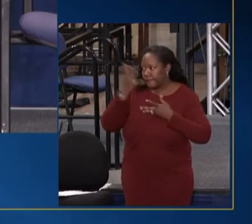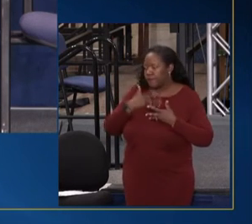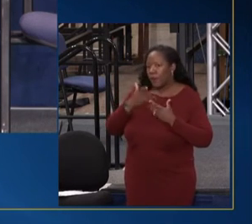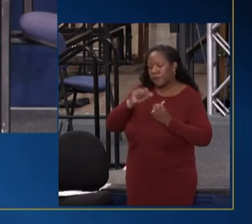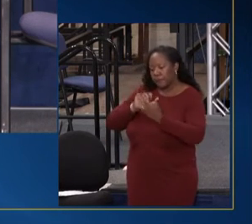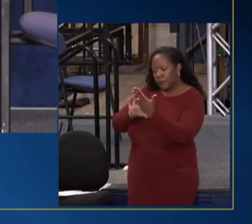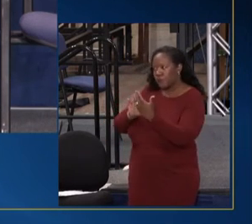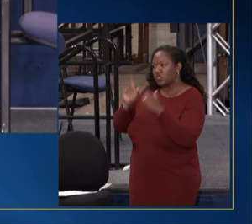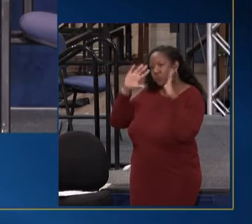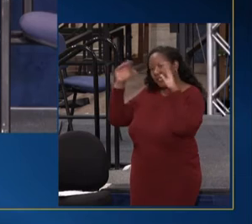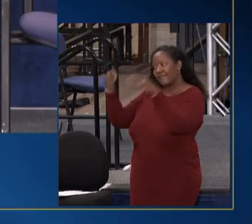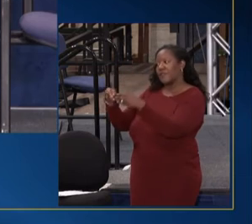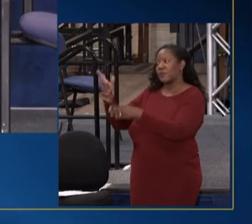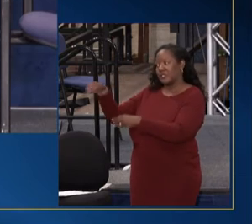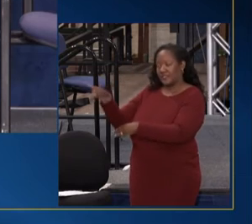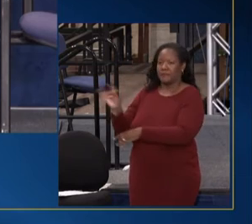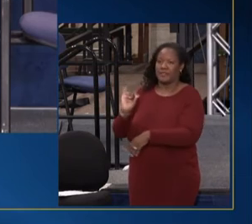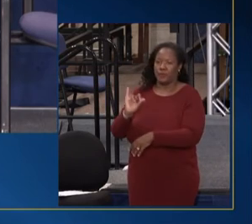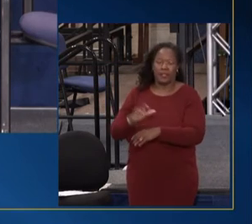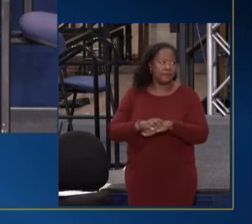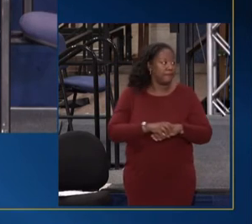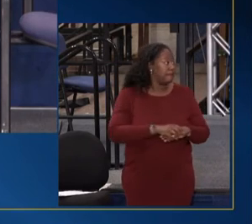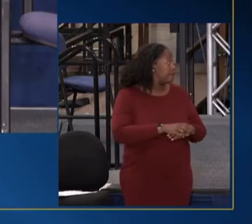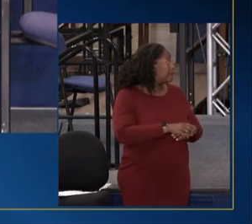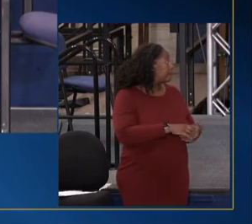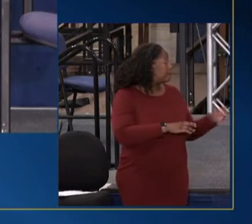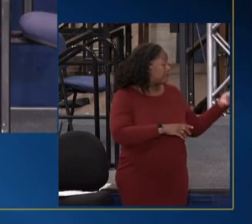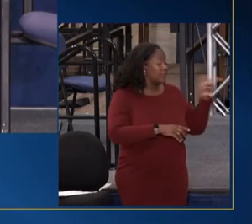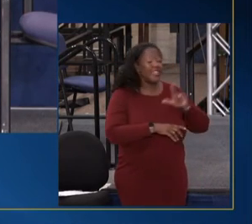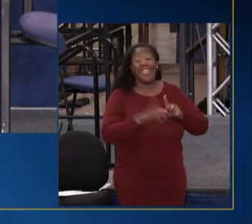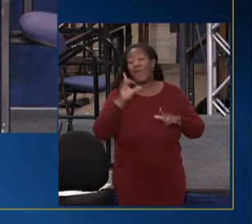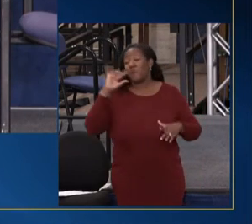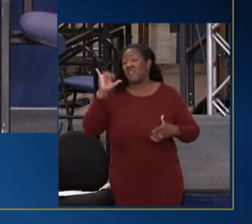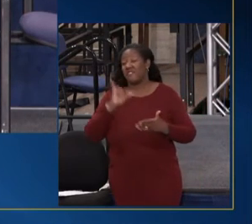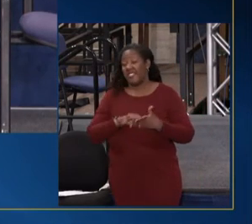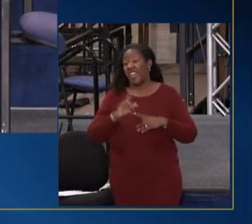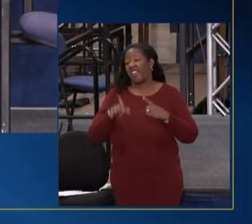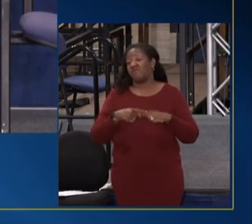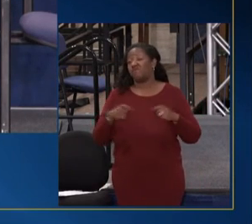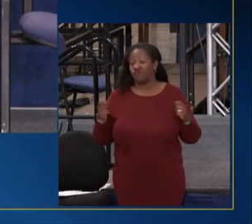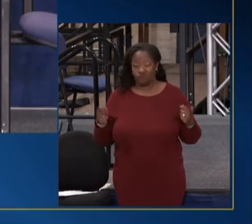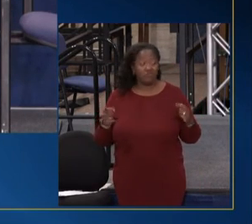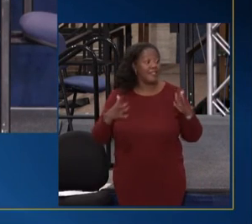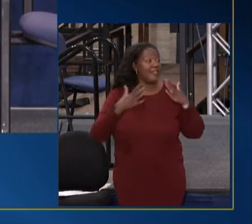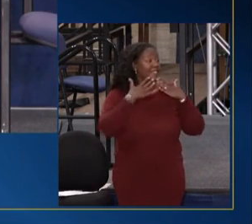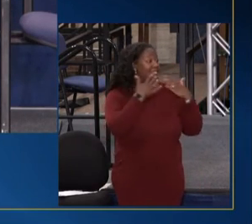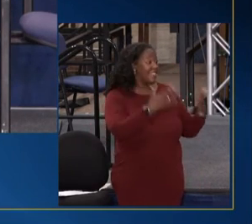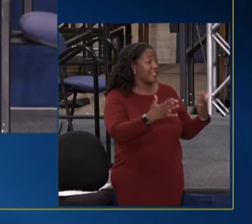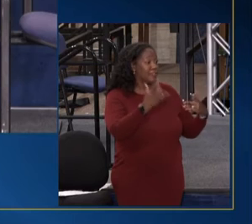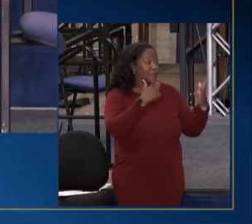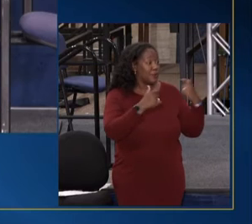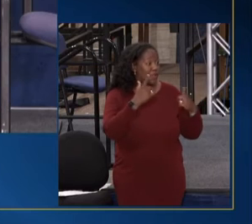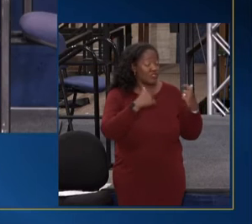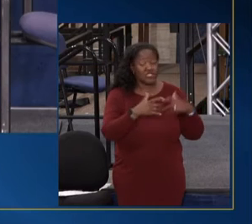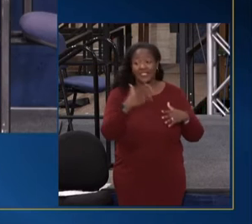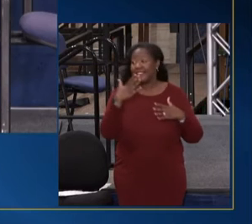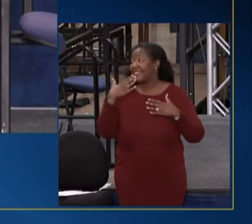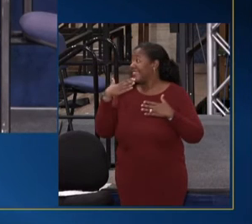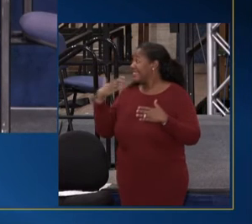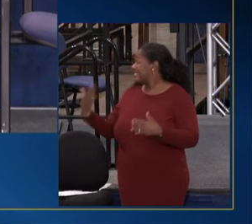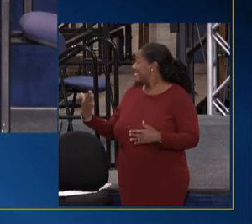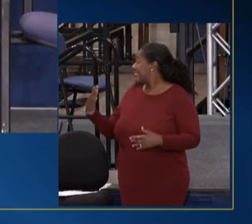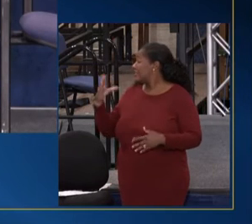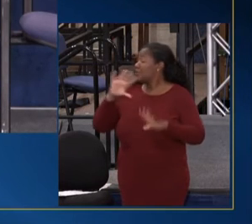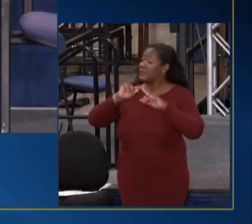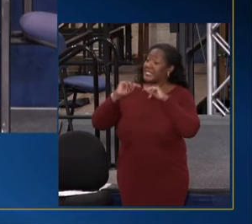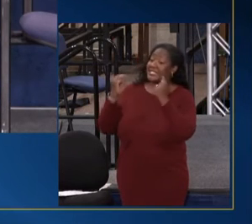and many other areas. And with that, I think we'll thank you all for your questions, and we'll thank you, Team